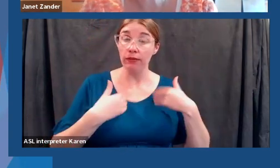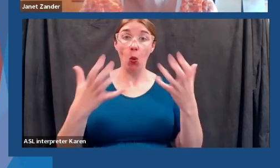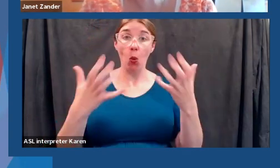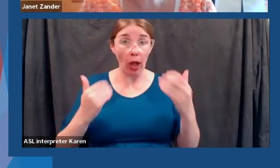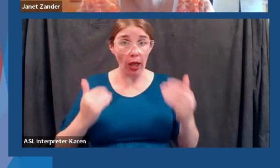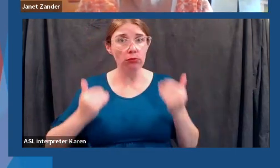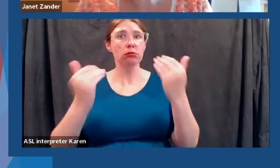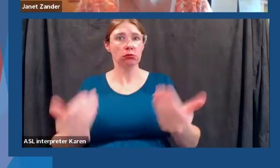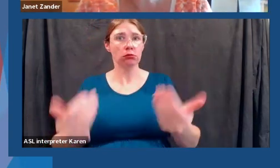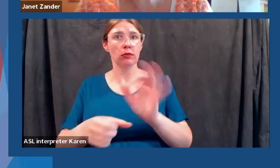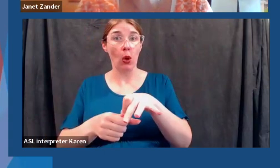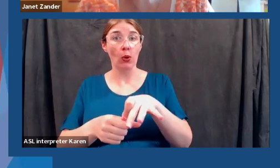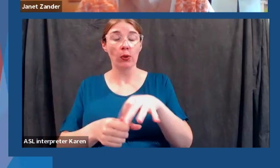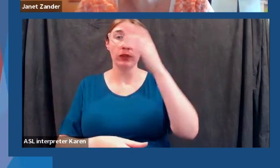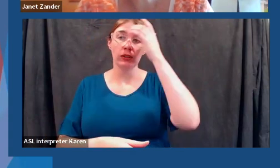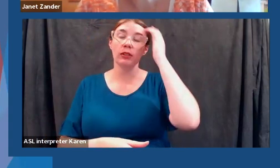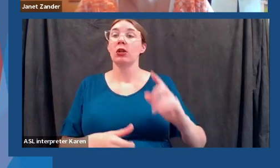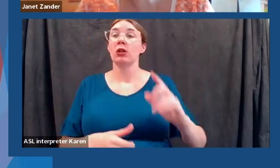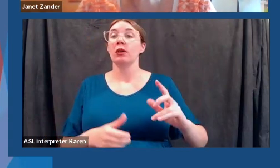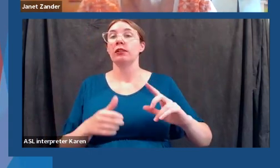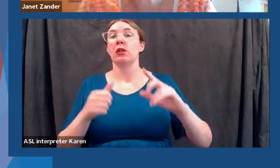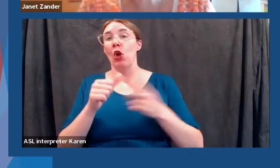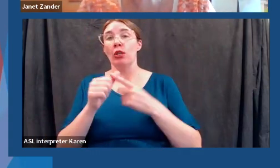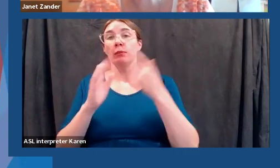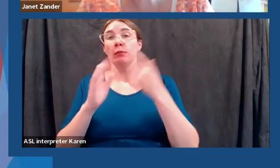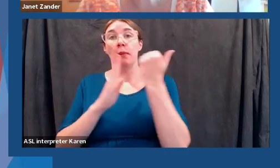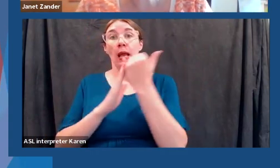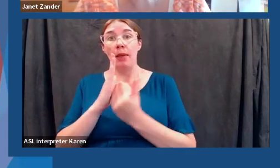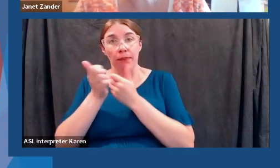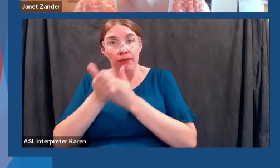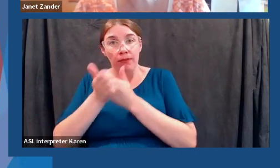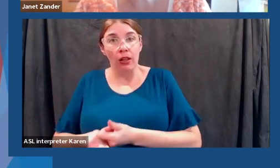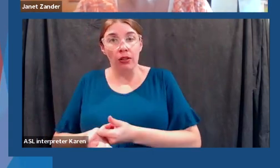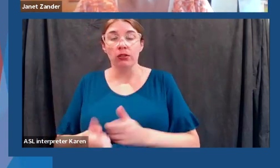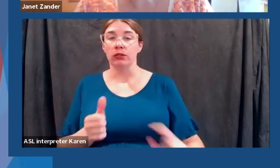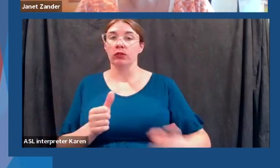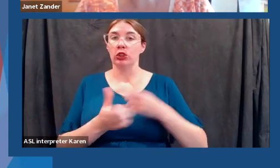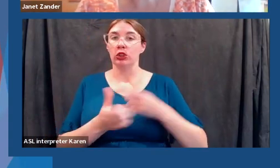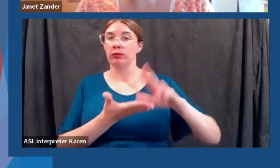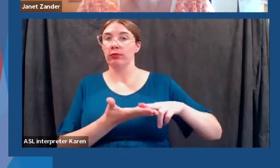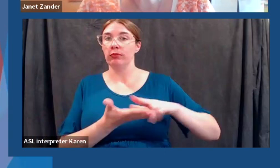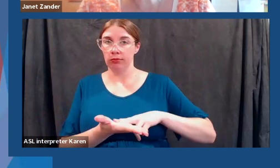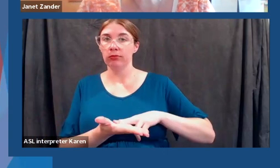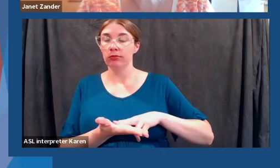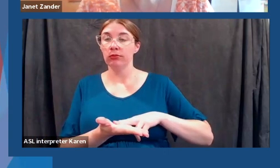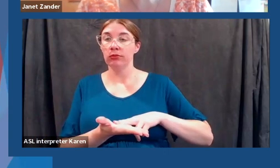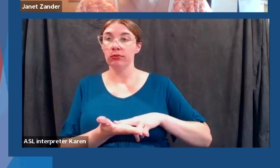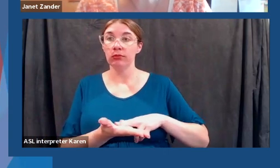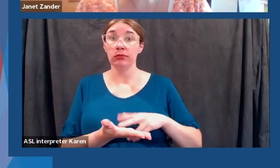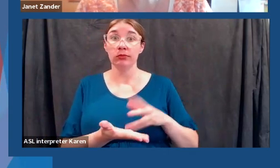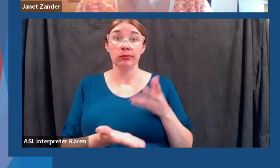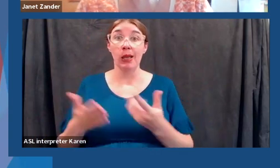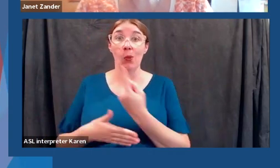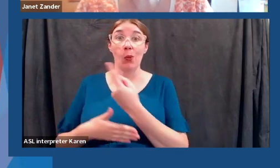So starting with registration, particularly for people who may have moved from